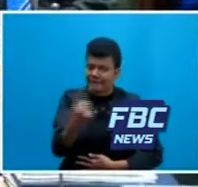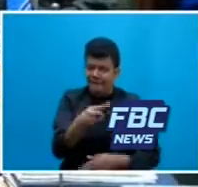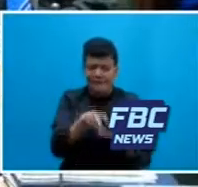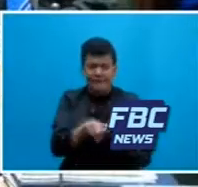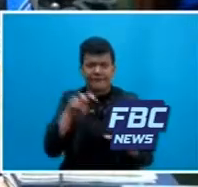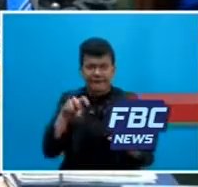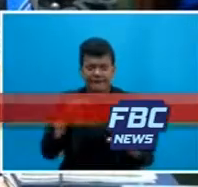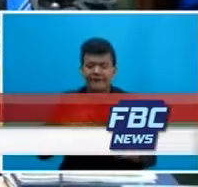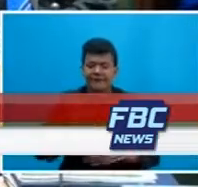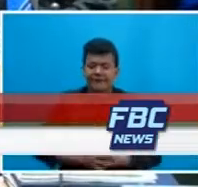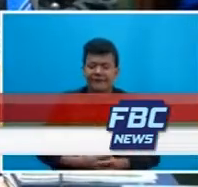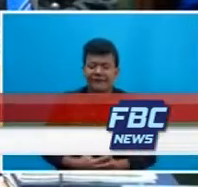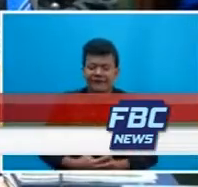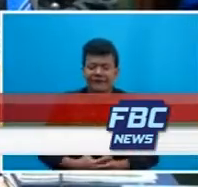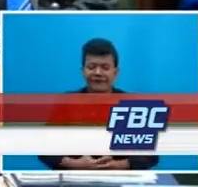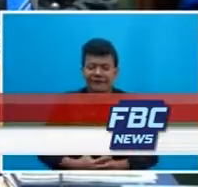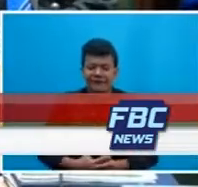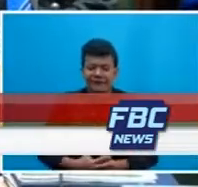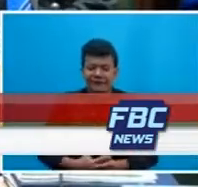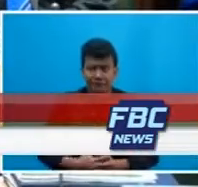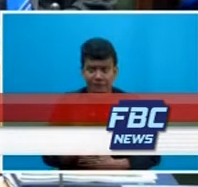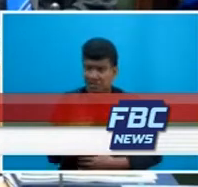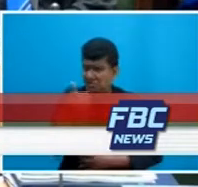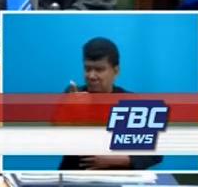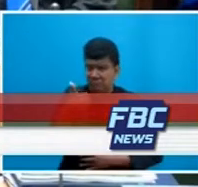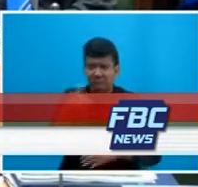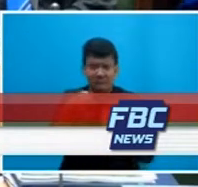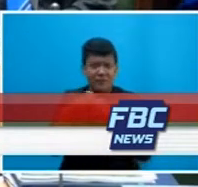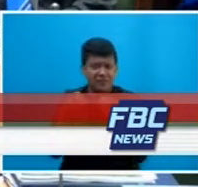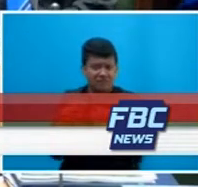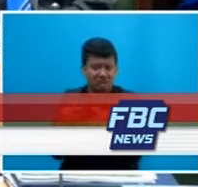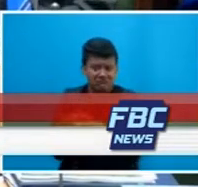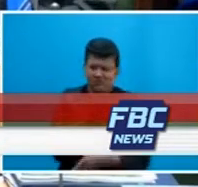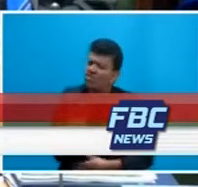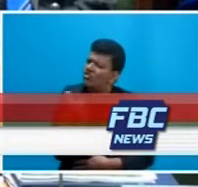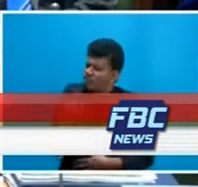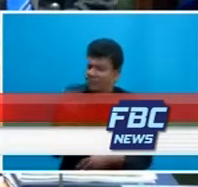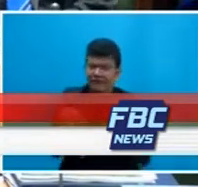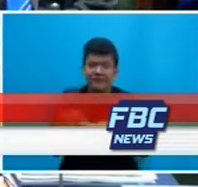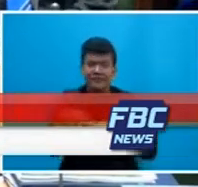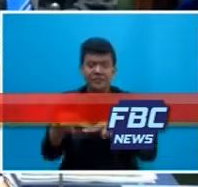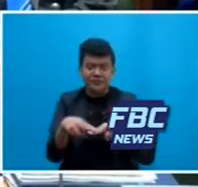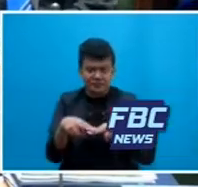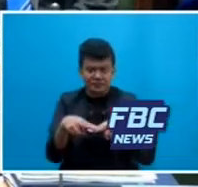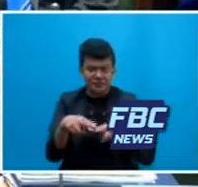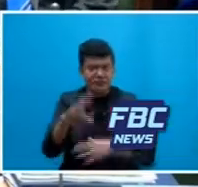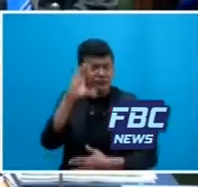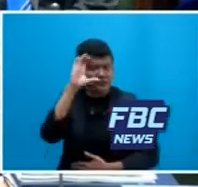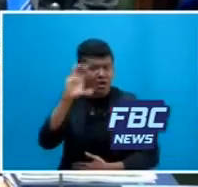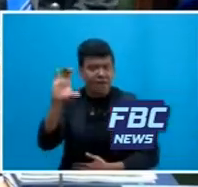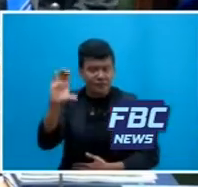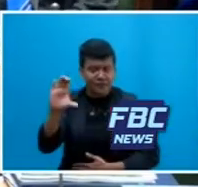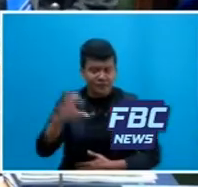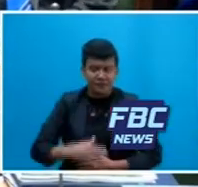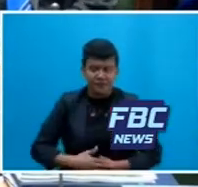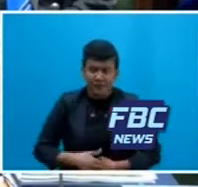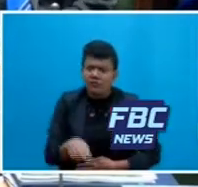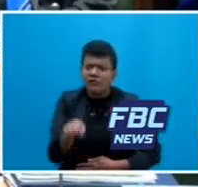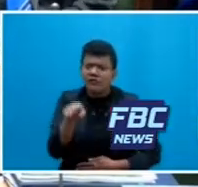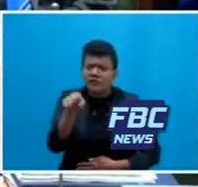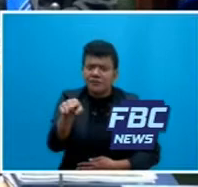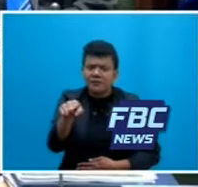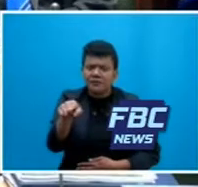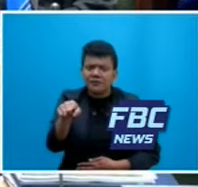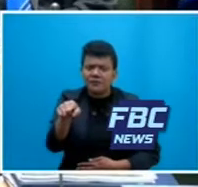It will be good for your party and it will be good for the country. You are the Social